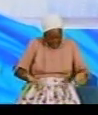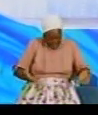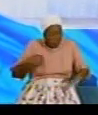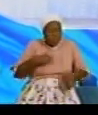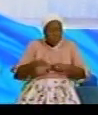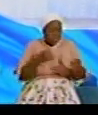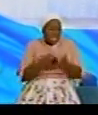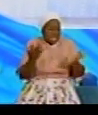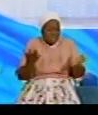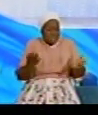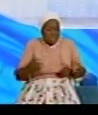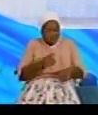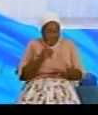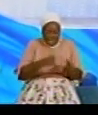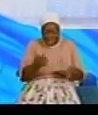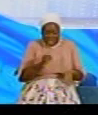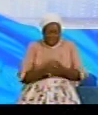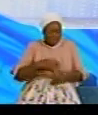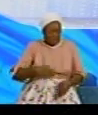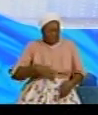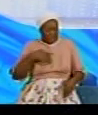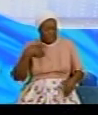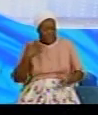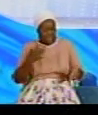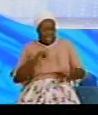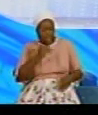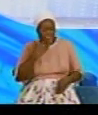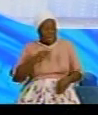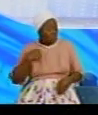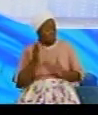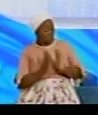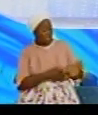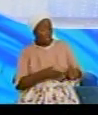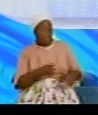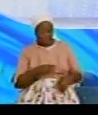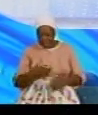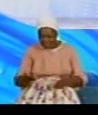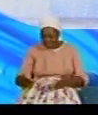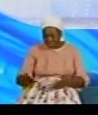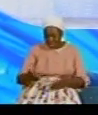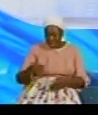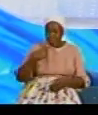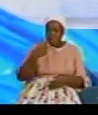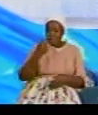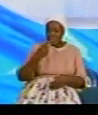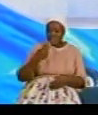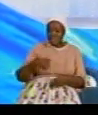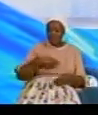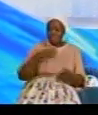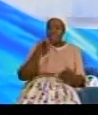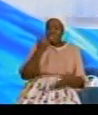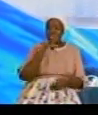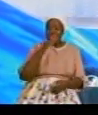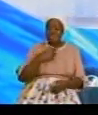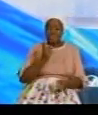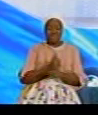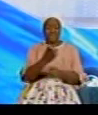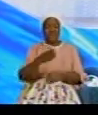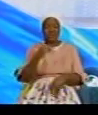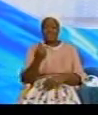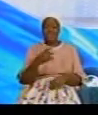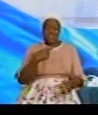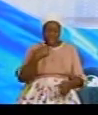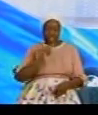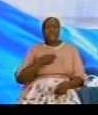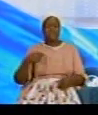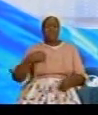better. What does he know that we don't know? And where has he gone? We have not gone. So we don't respect or not